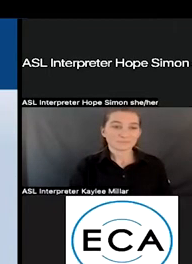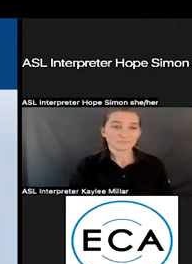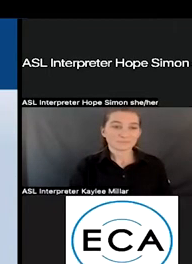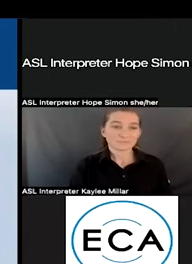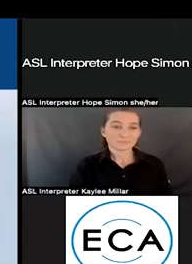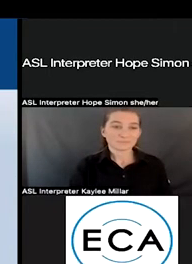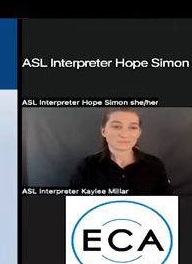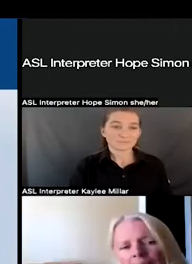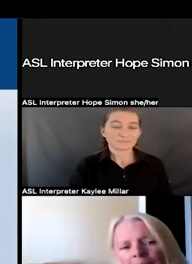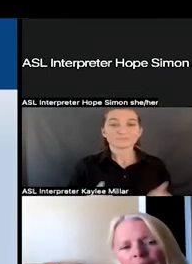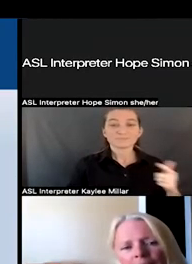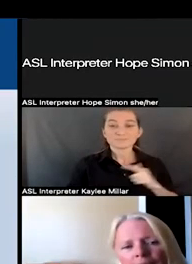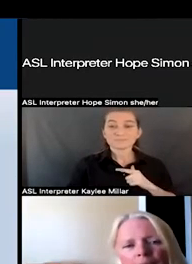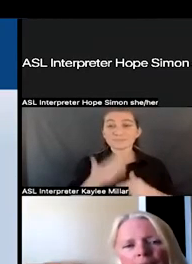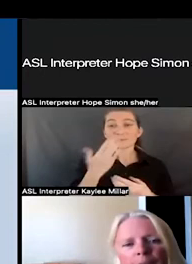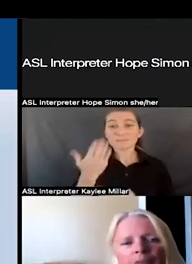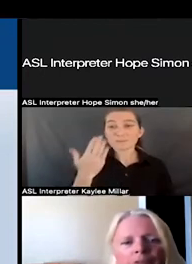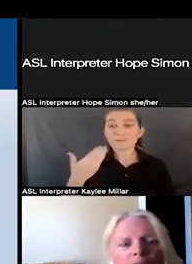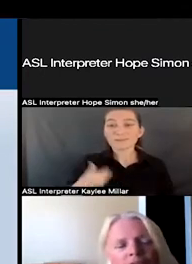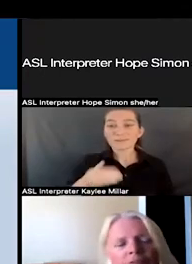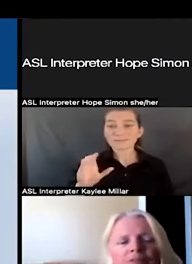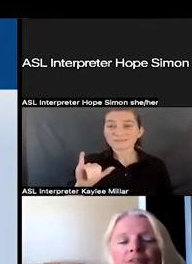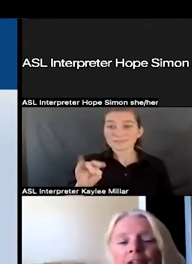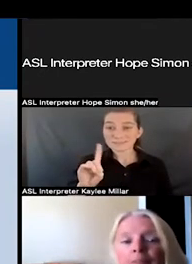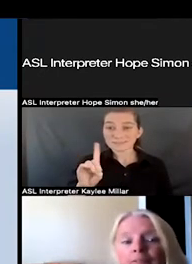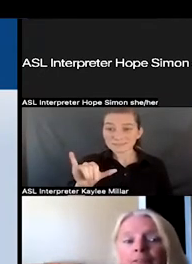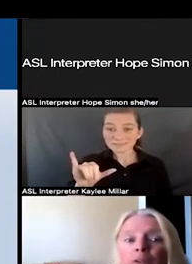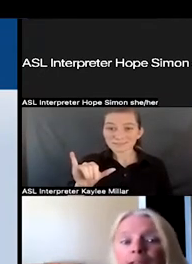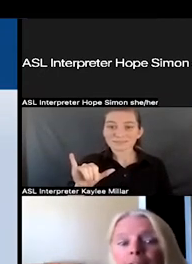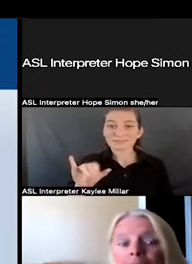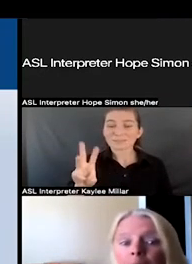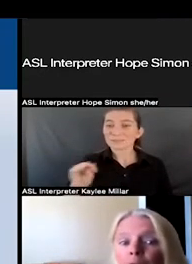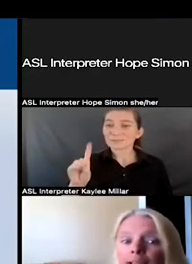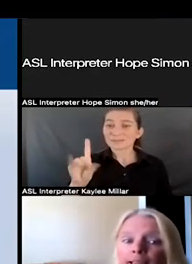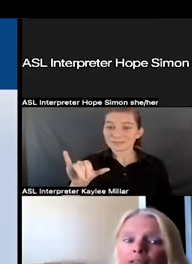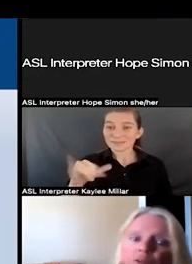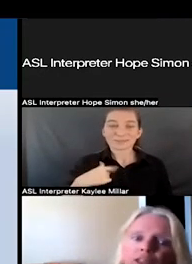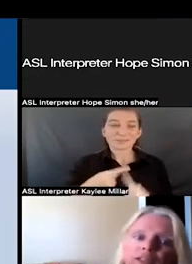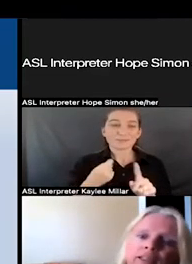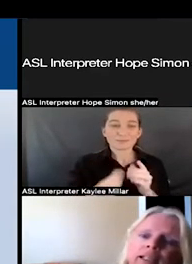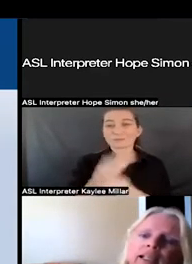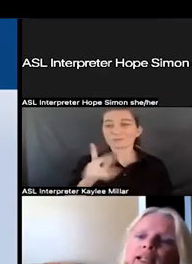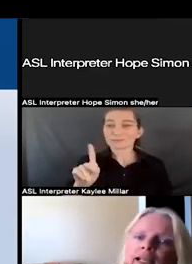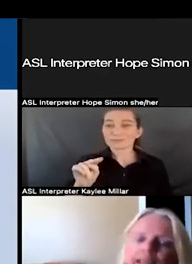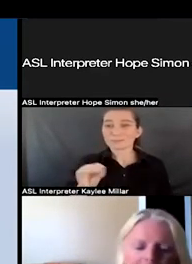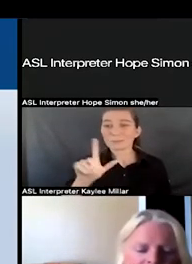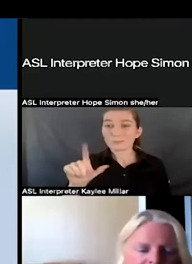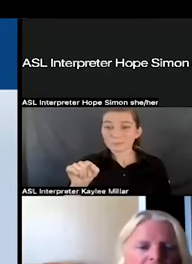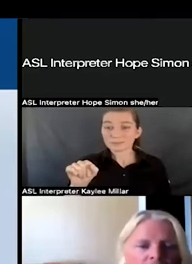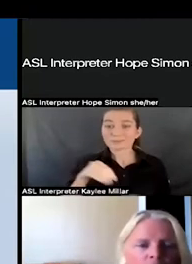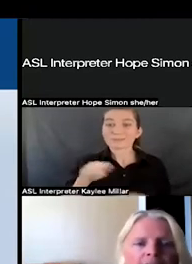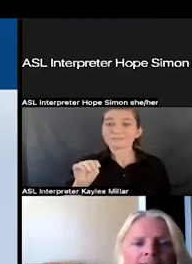Good morning, I'm Cindy Woody. I'm from the Spring Knolls 55 plus community in Murrieta, California.